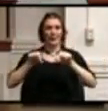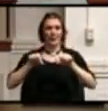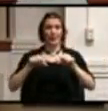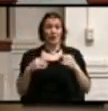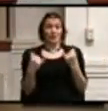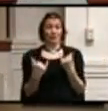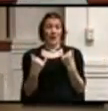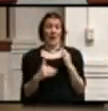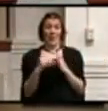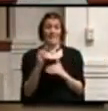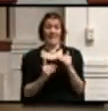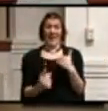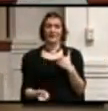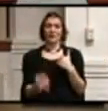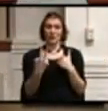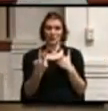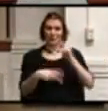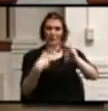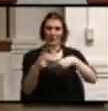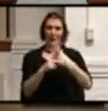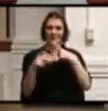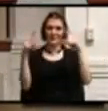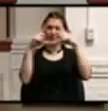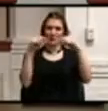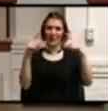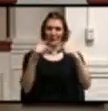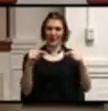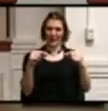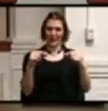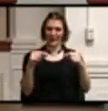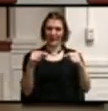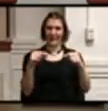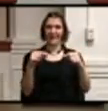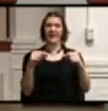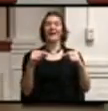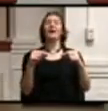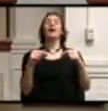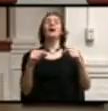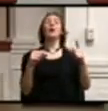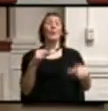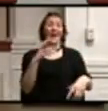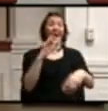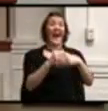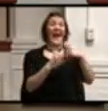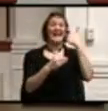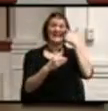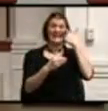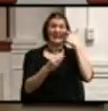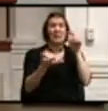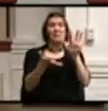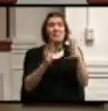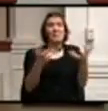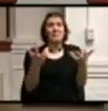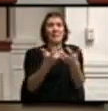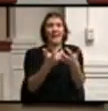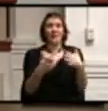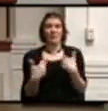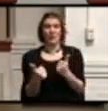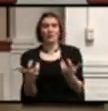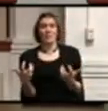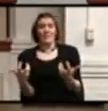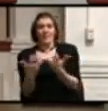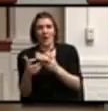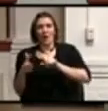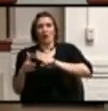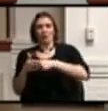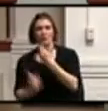The existing building has two different types of brick. When the addition was done, the match was so-so. What we're going to try to do is match the